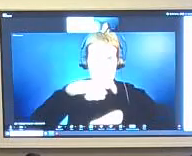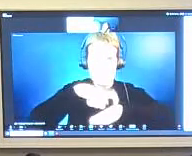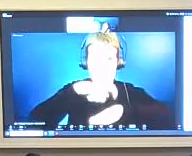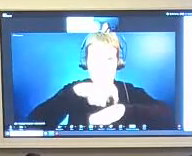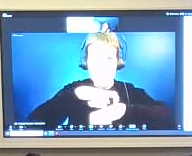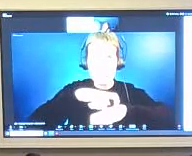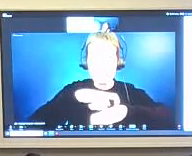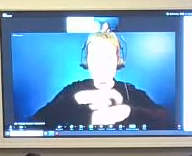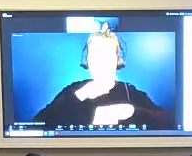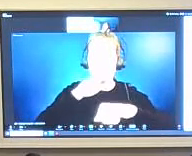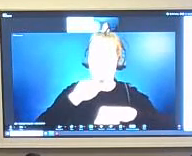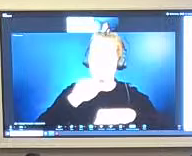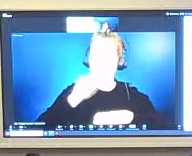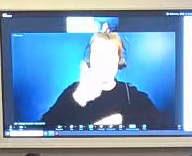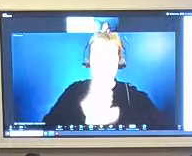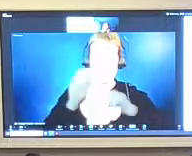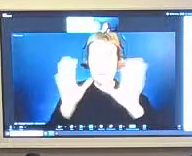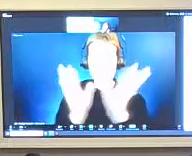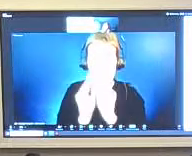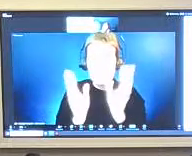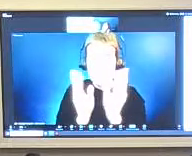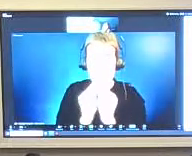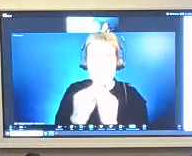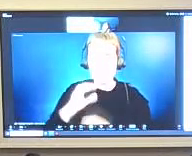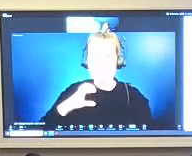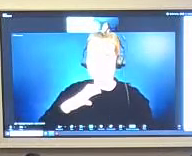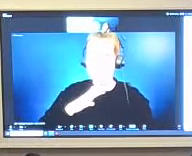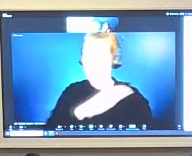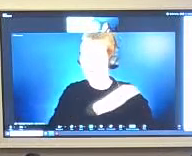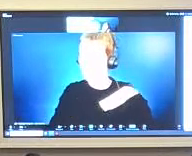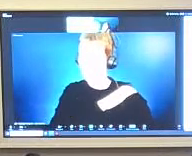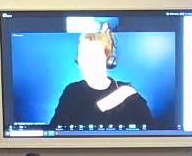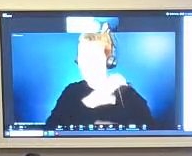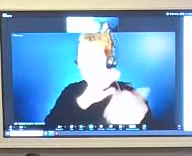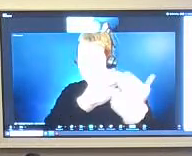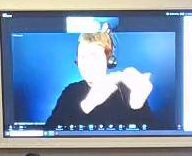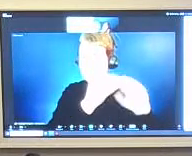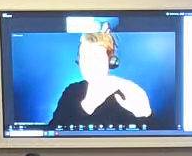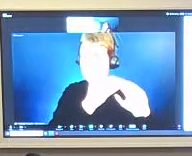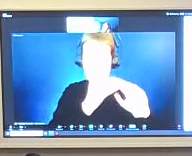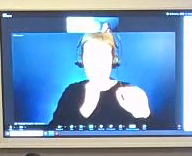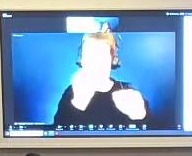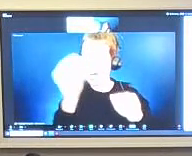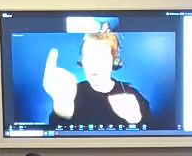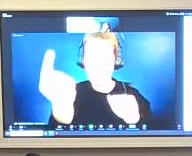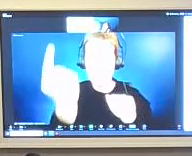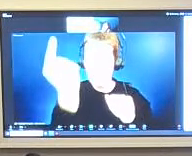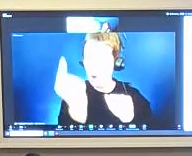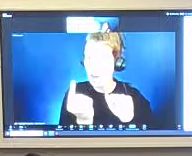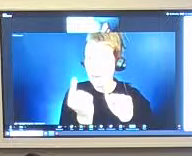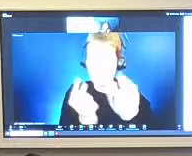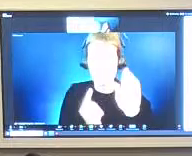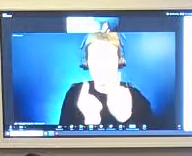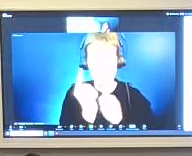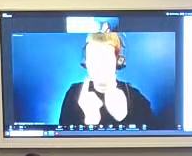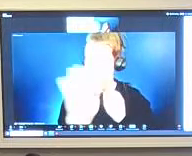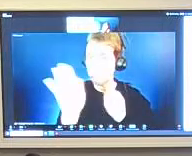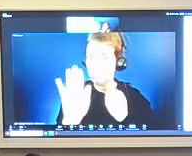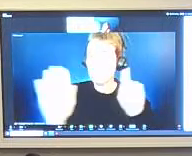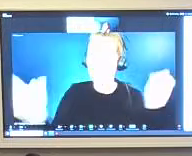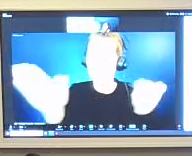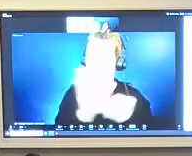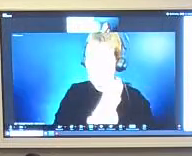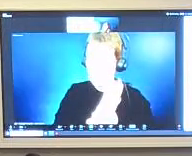with city council, Yeah. not just one member, but the entire council at a city council